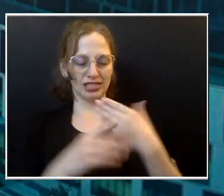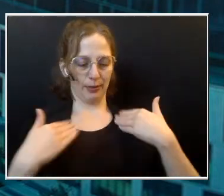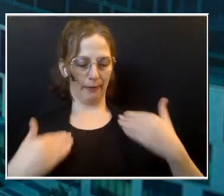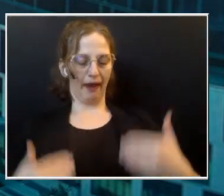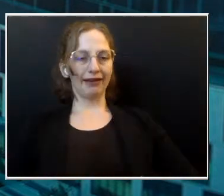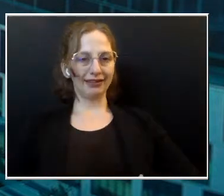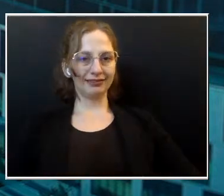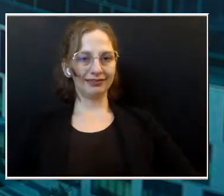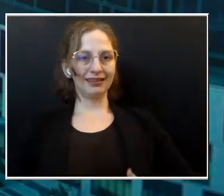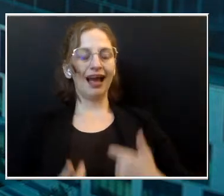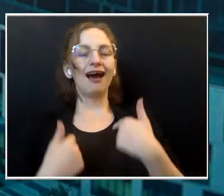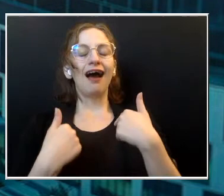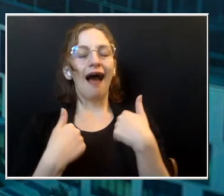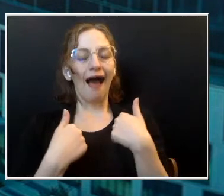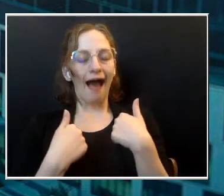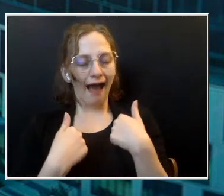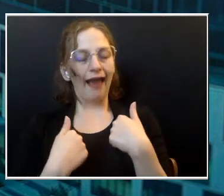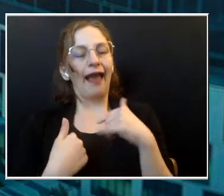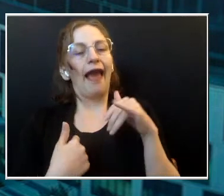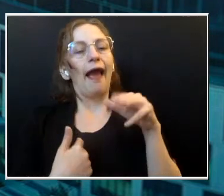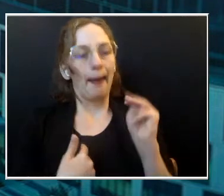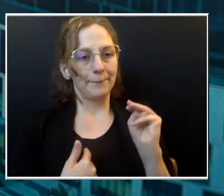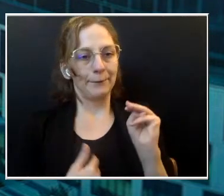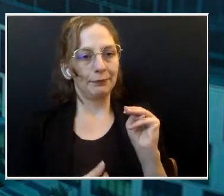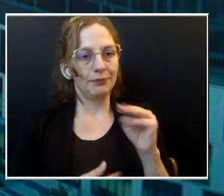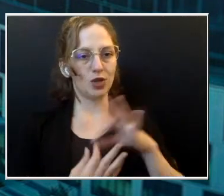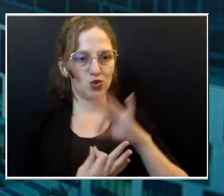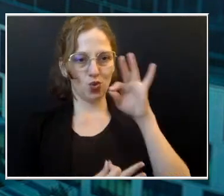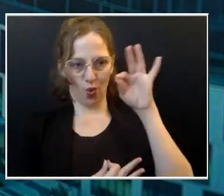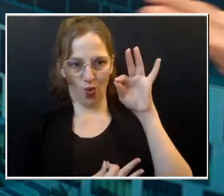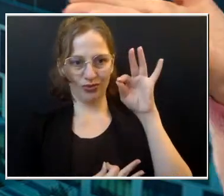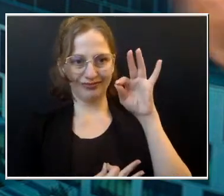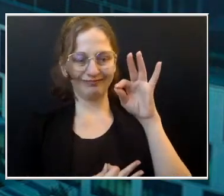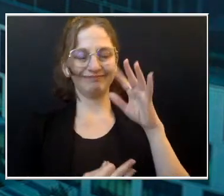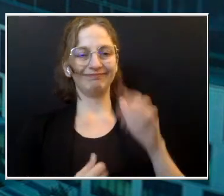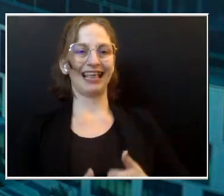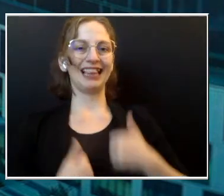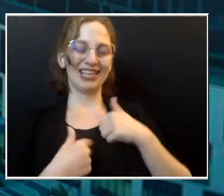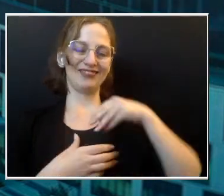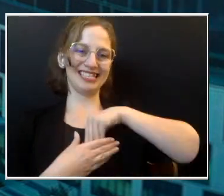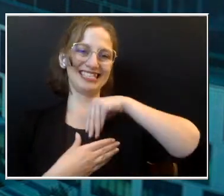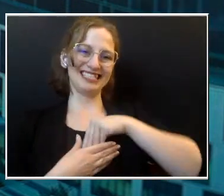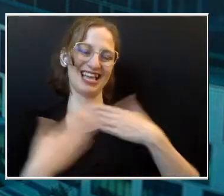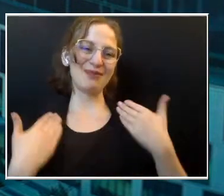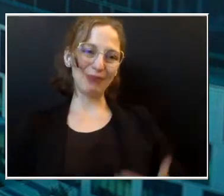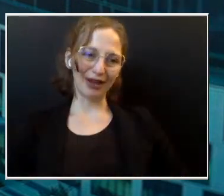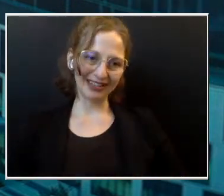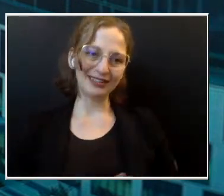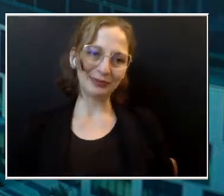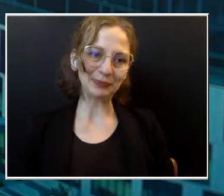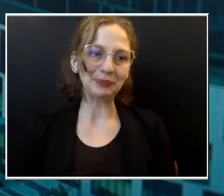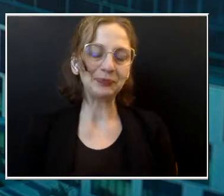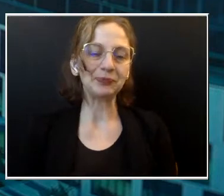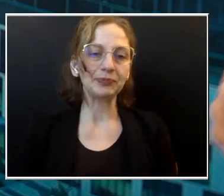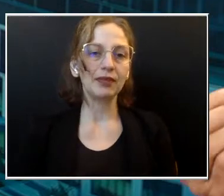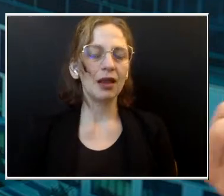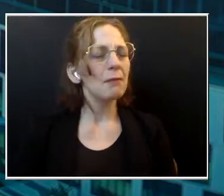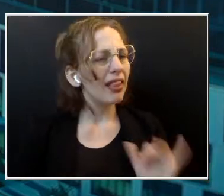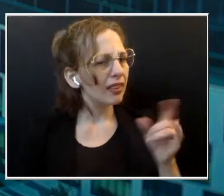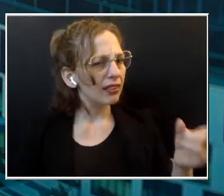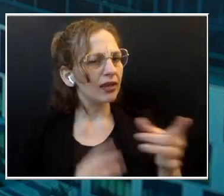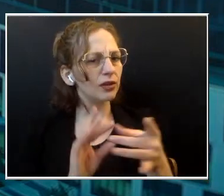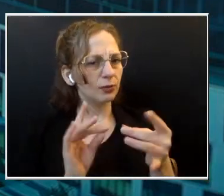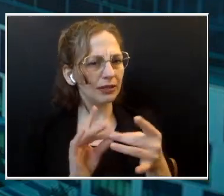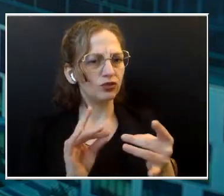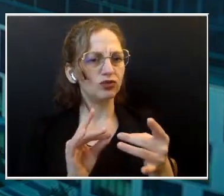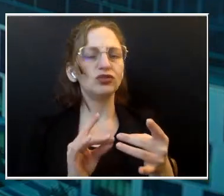just, I think too that that like you mentioned, just helping others. You when you go through this